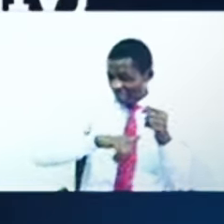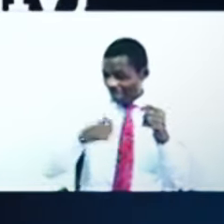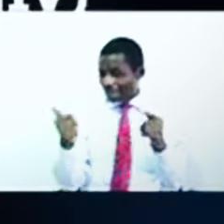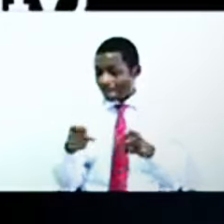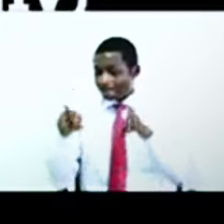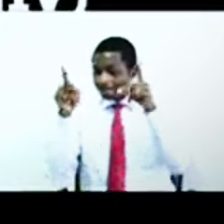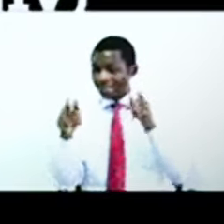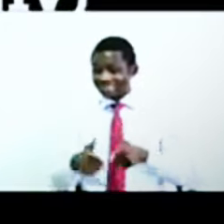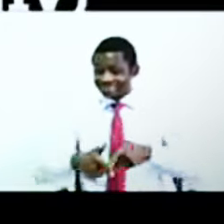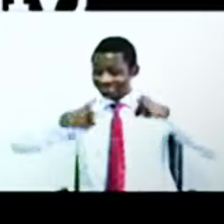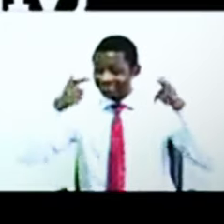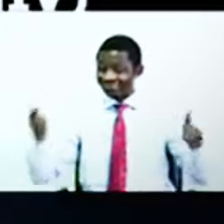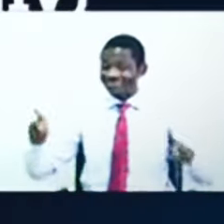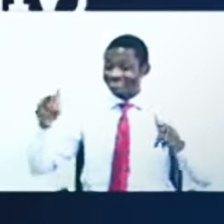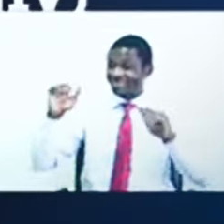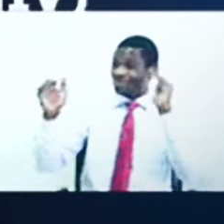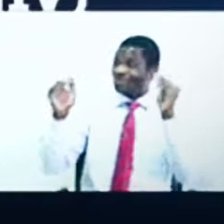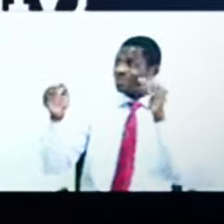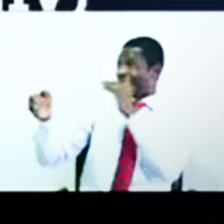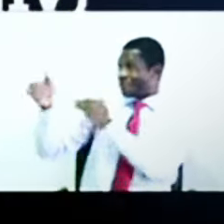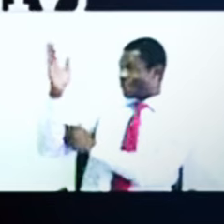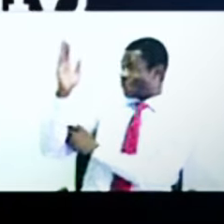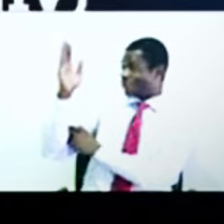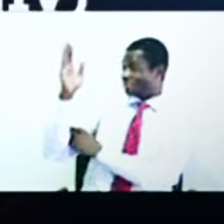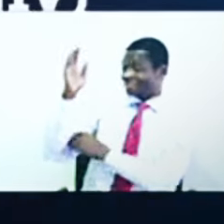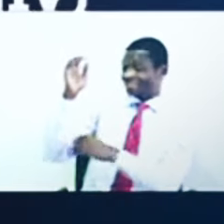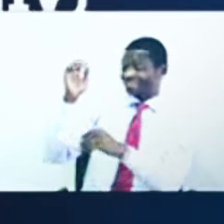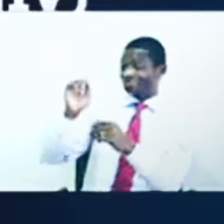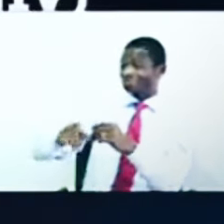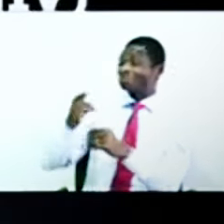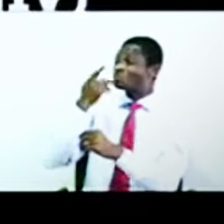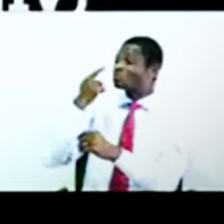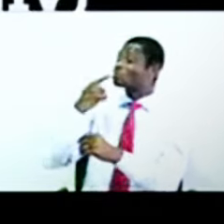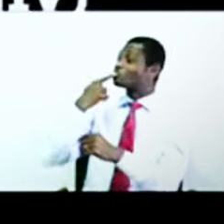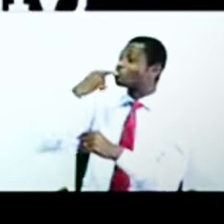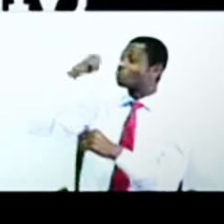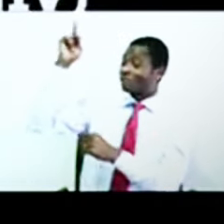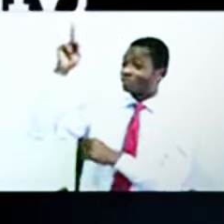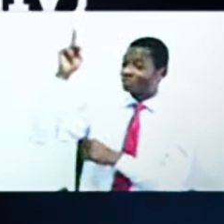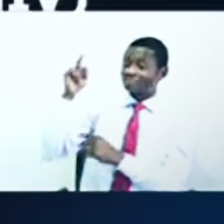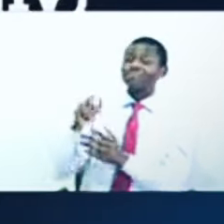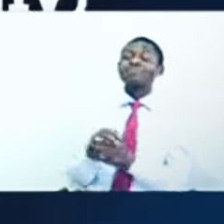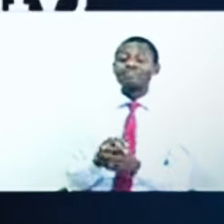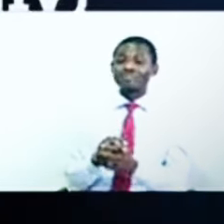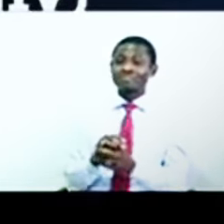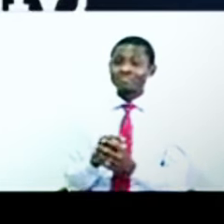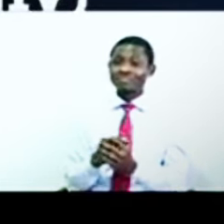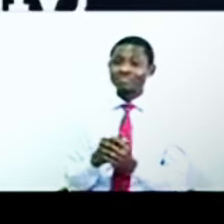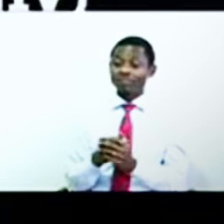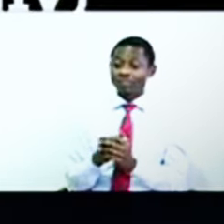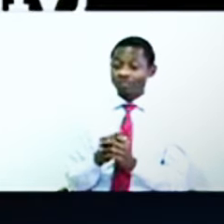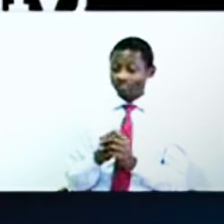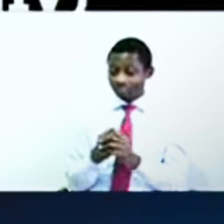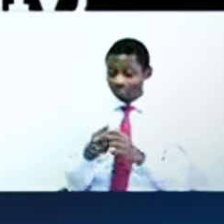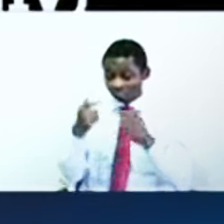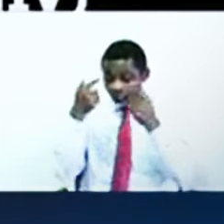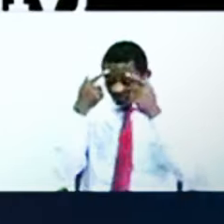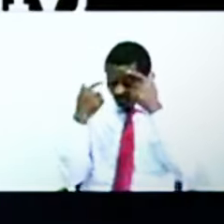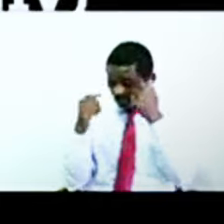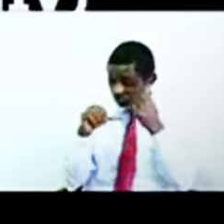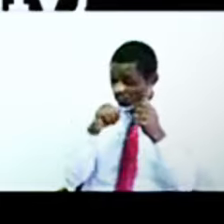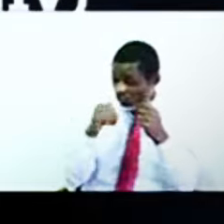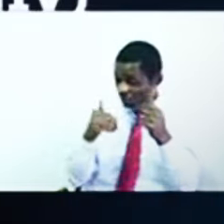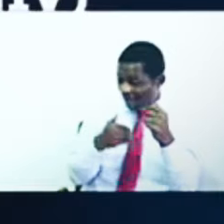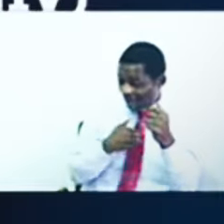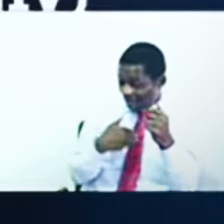sene no to swear by. Ah obe kan in time ti. Since there was no one greater for him to swear